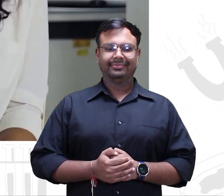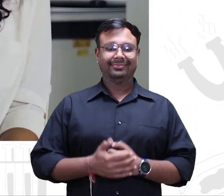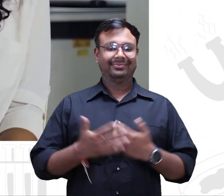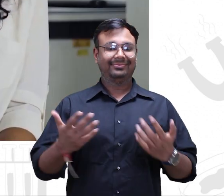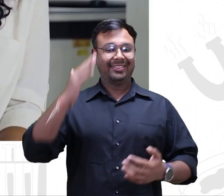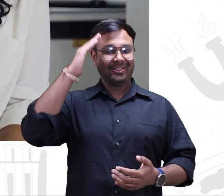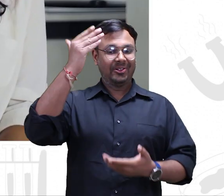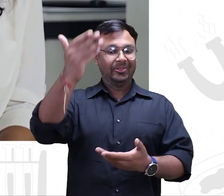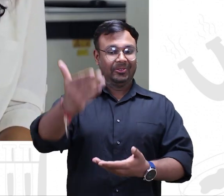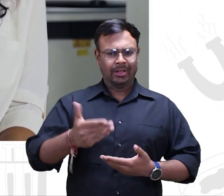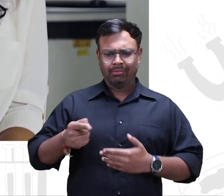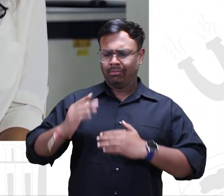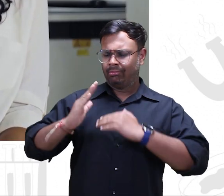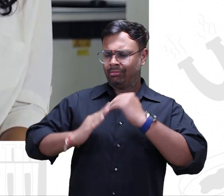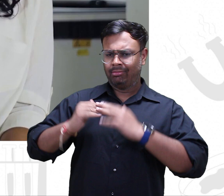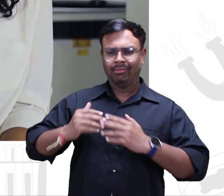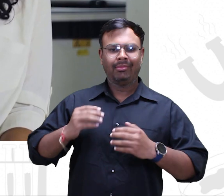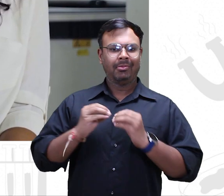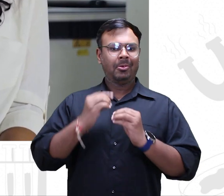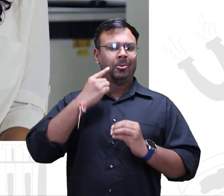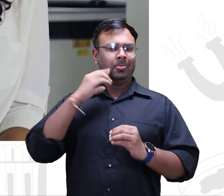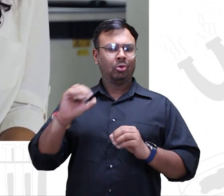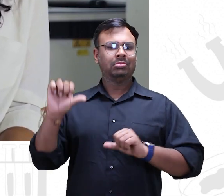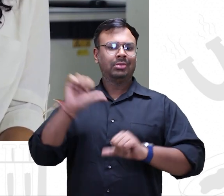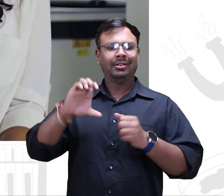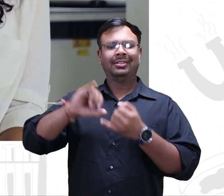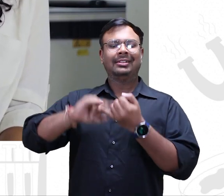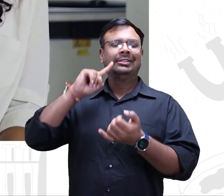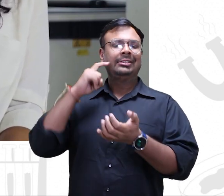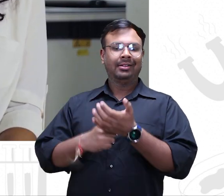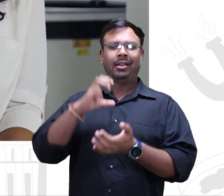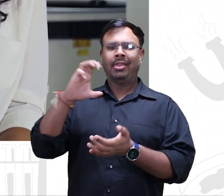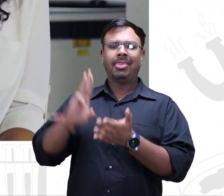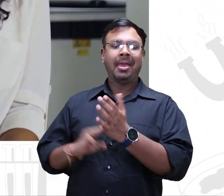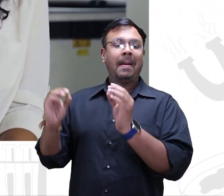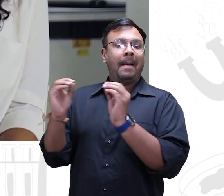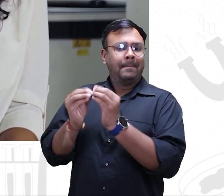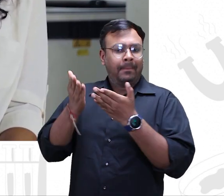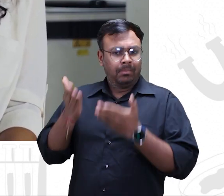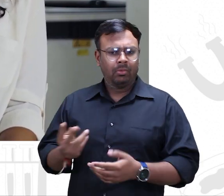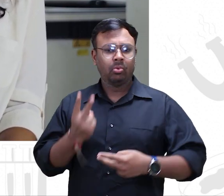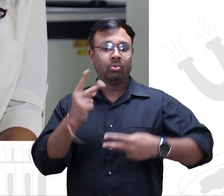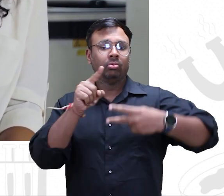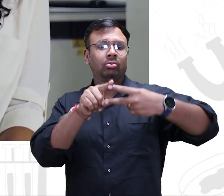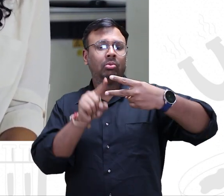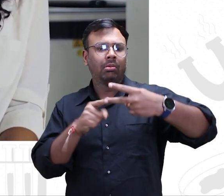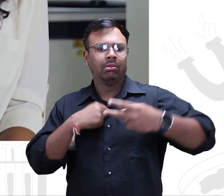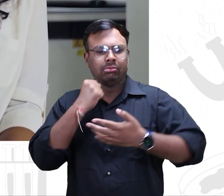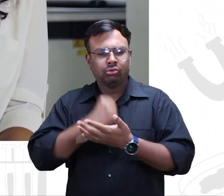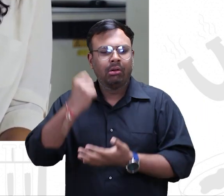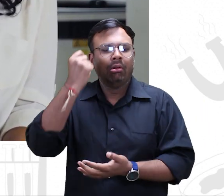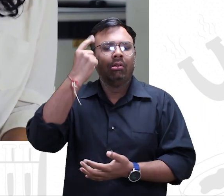Hi, welcome to our Structural Biology Lab of CSIR CCMB. Here we try to understand two important